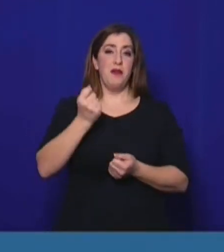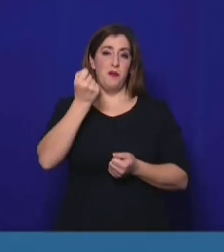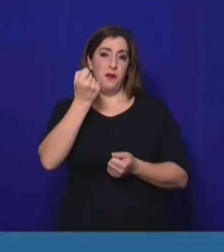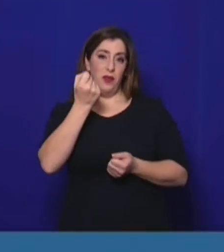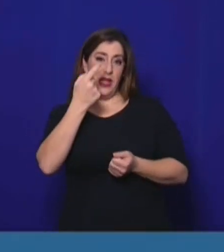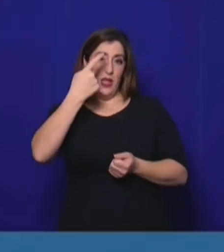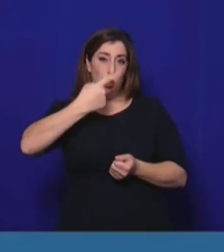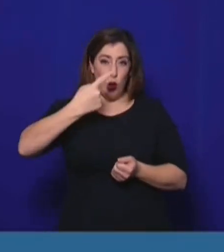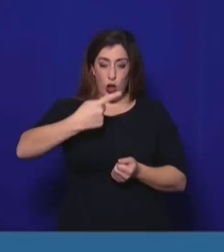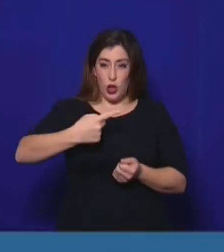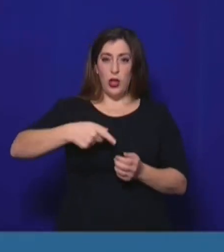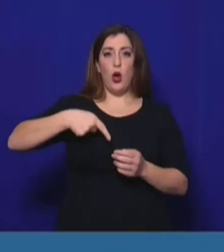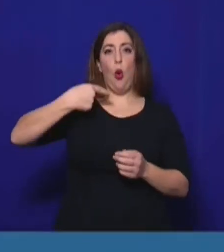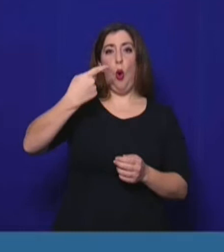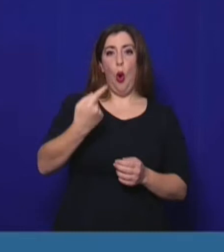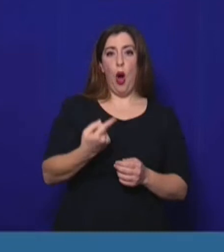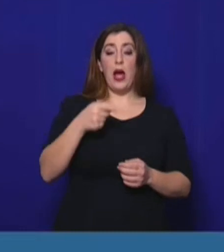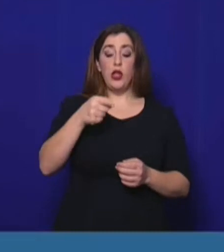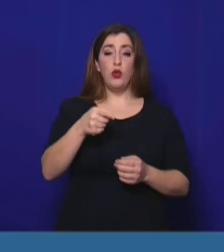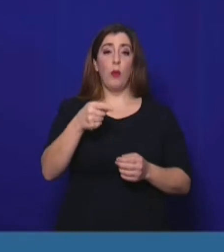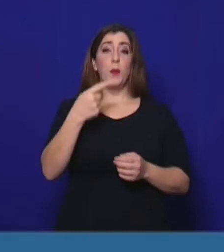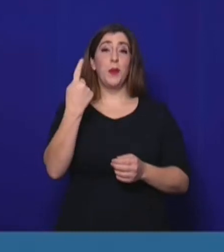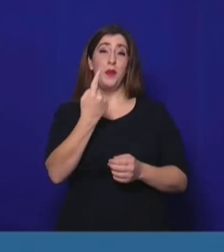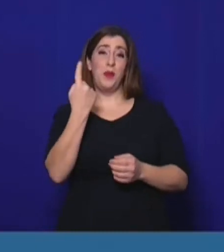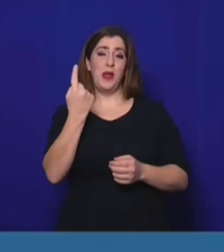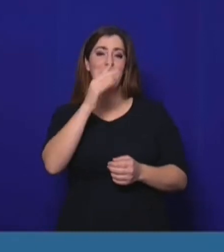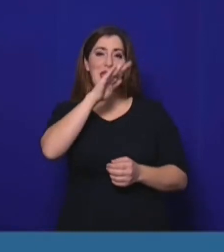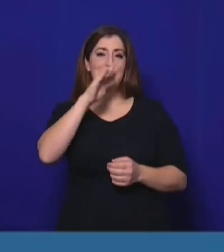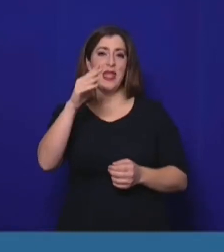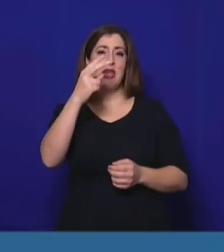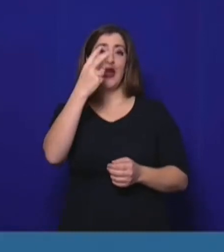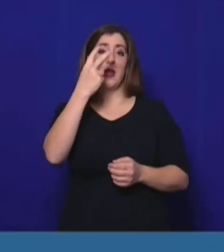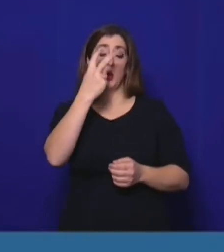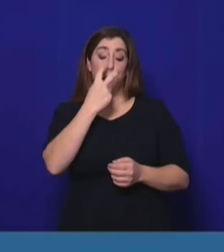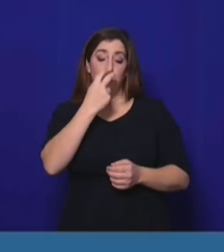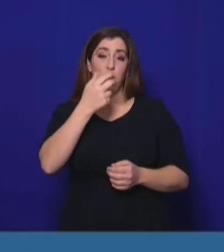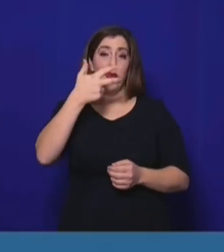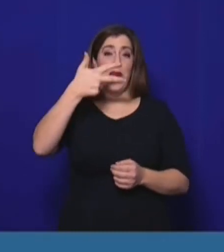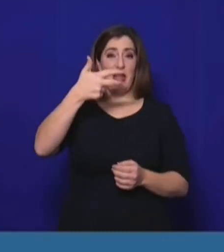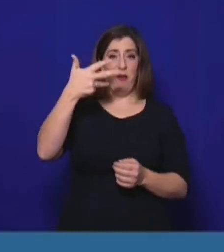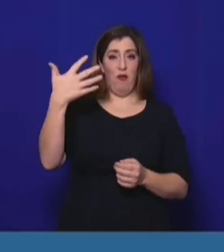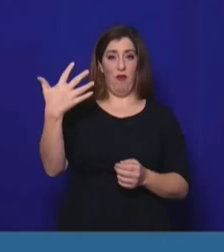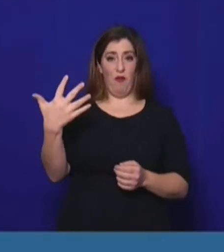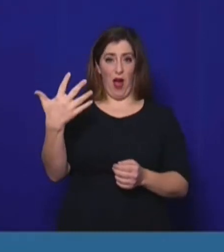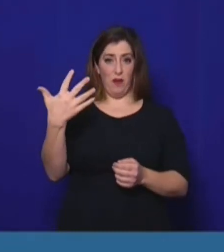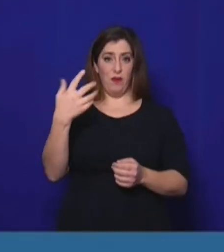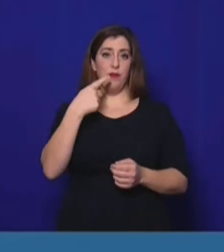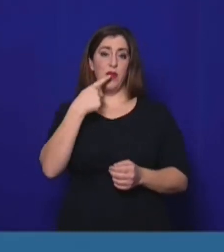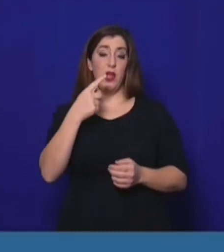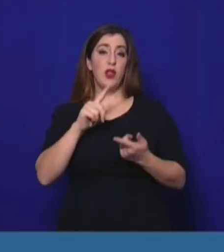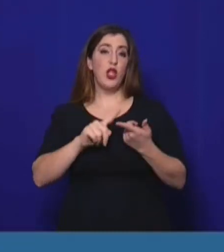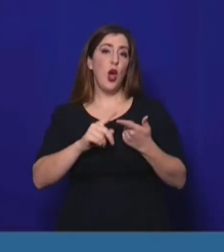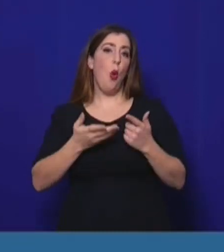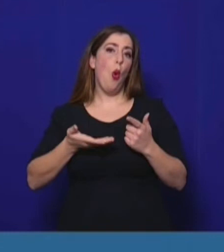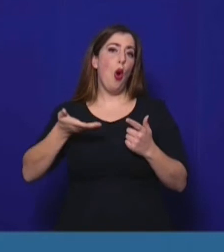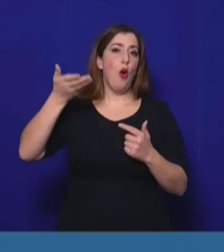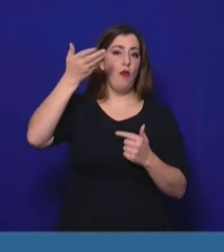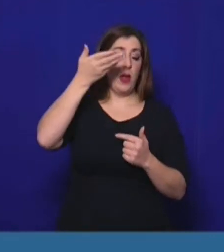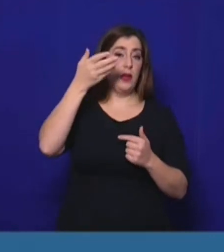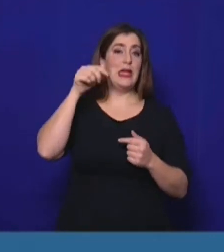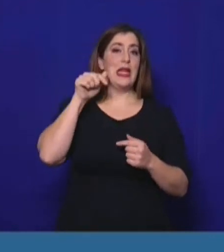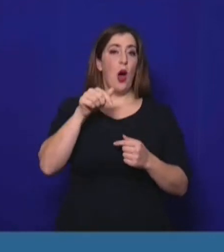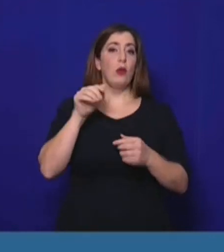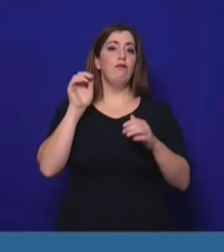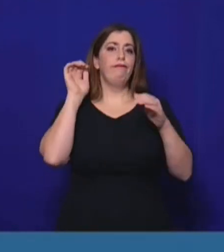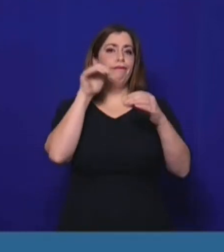tiġi imlaqmin dawk il-persuni kollha li għandhom il fuq minn 85 sena li huma mobbli.